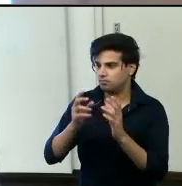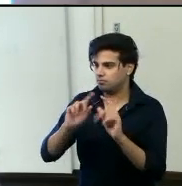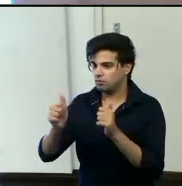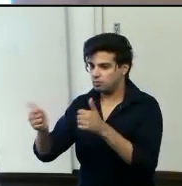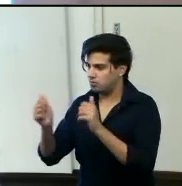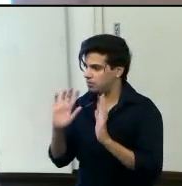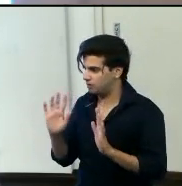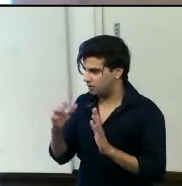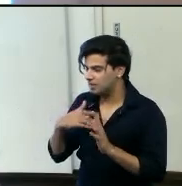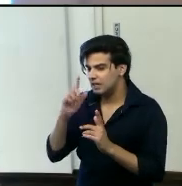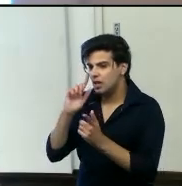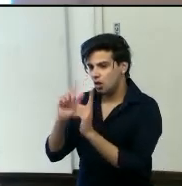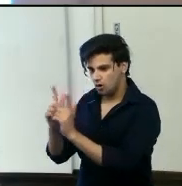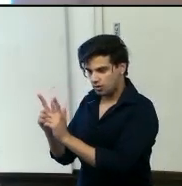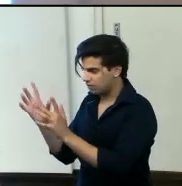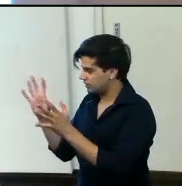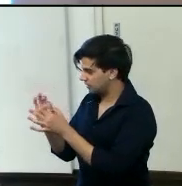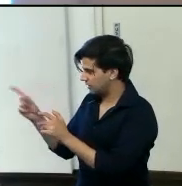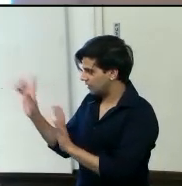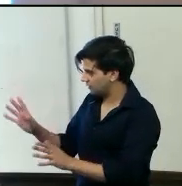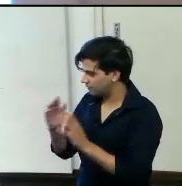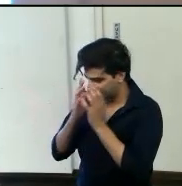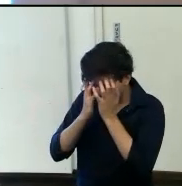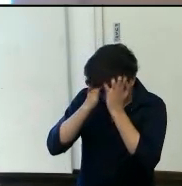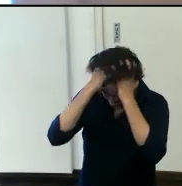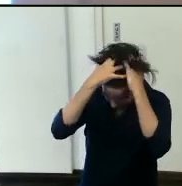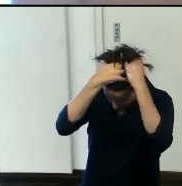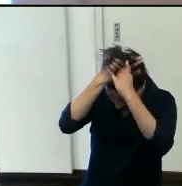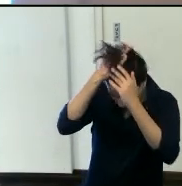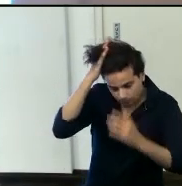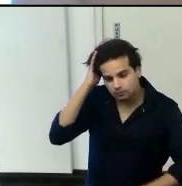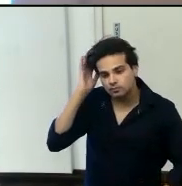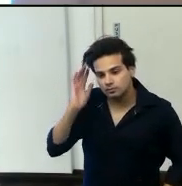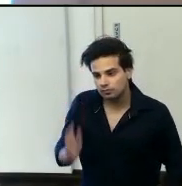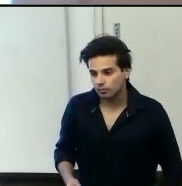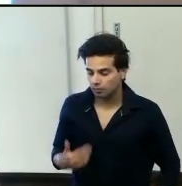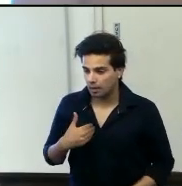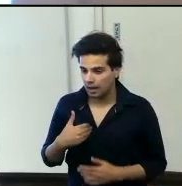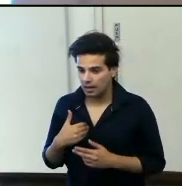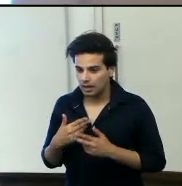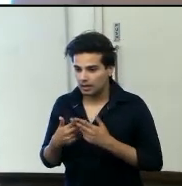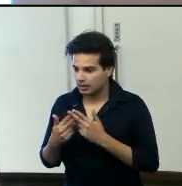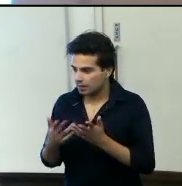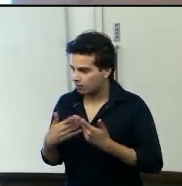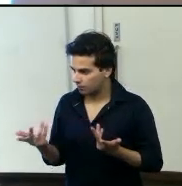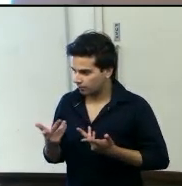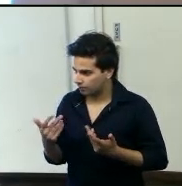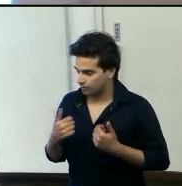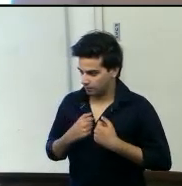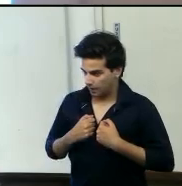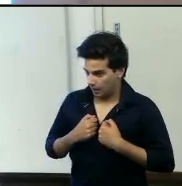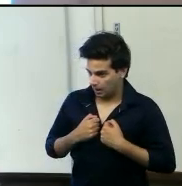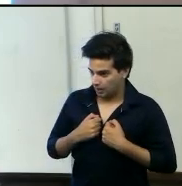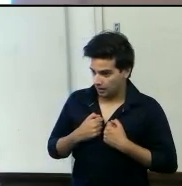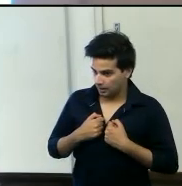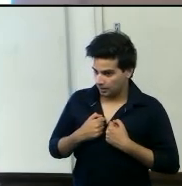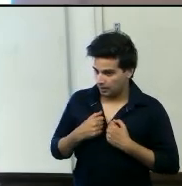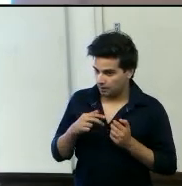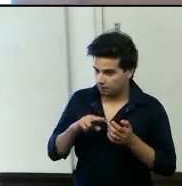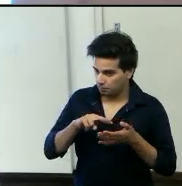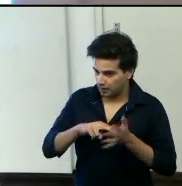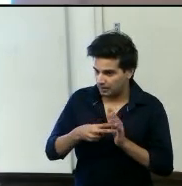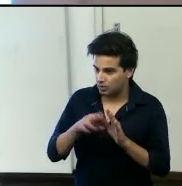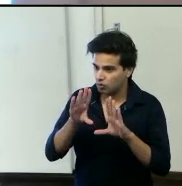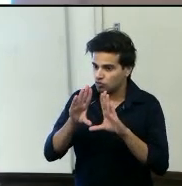So in that sense, the idea of mortality and my me is I means